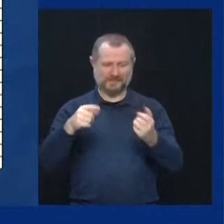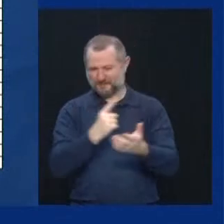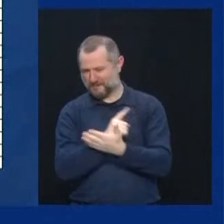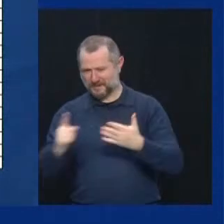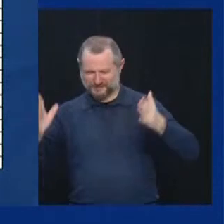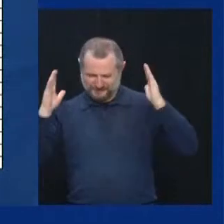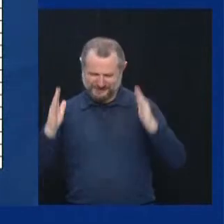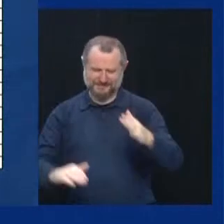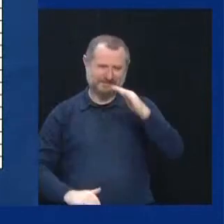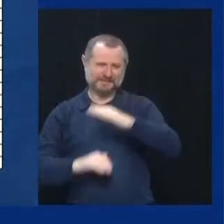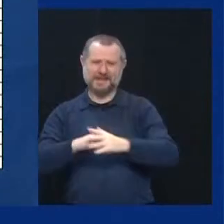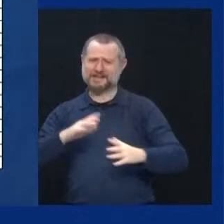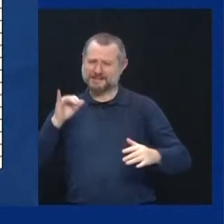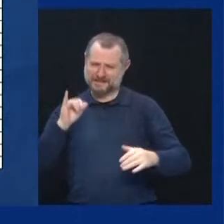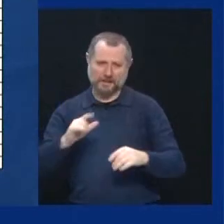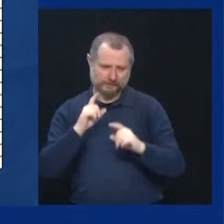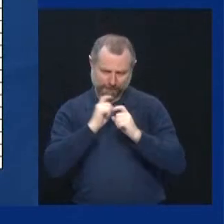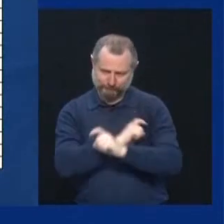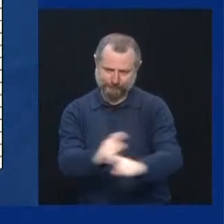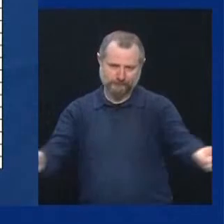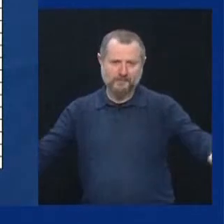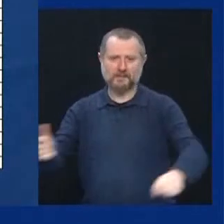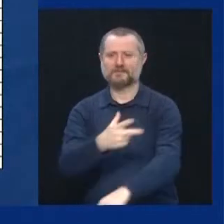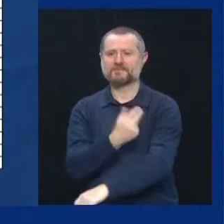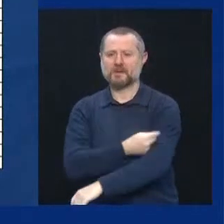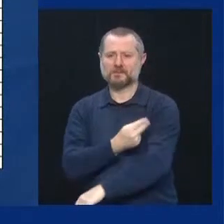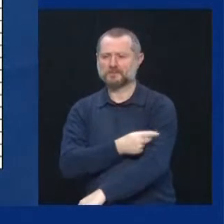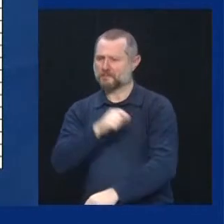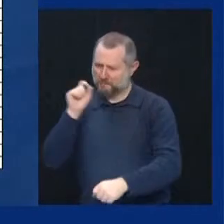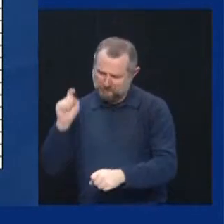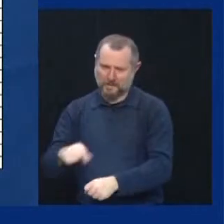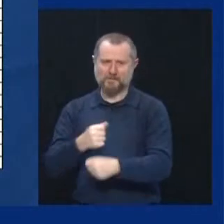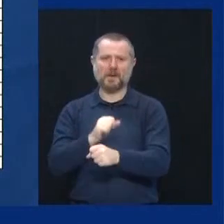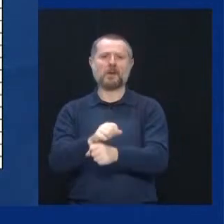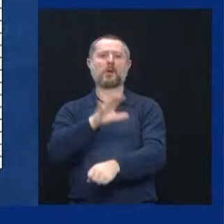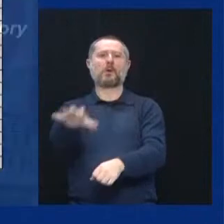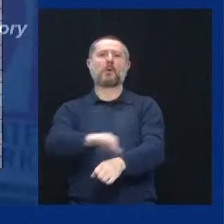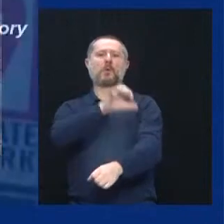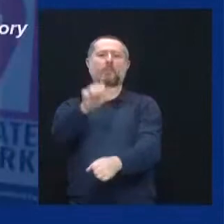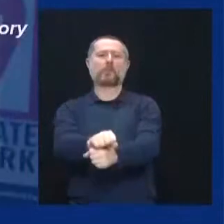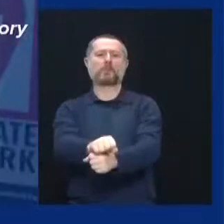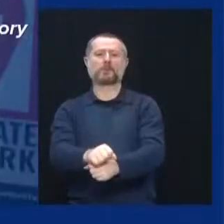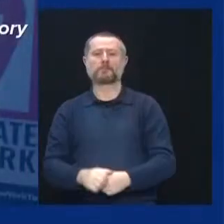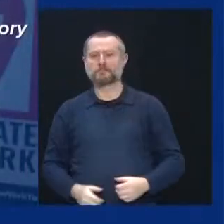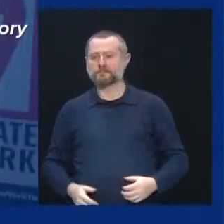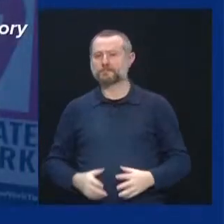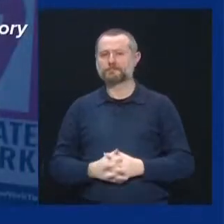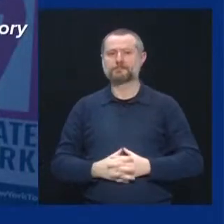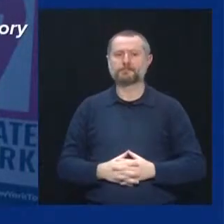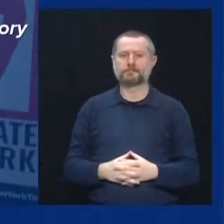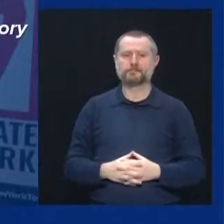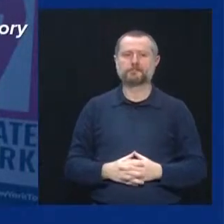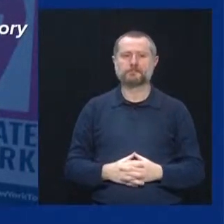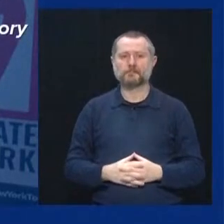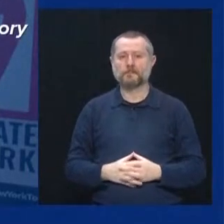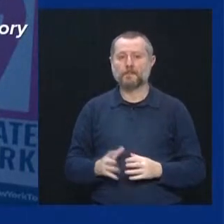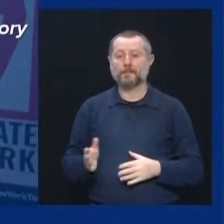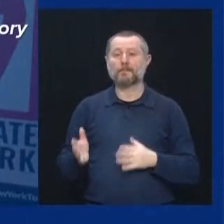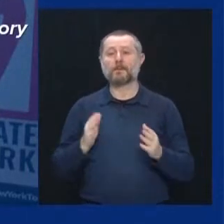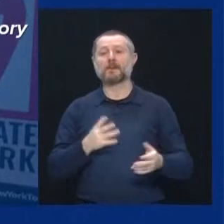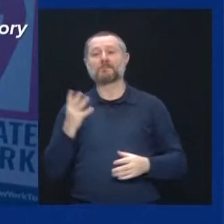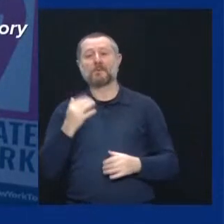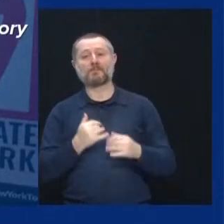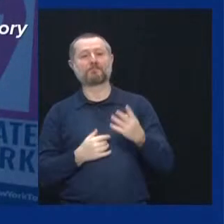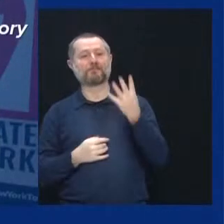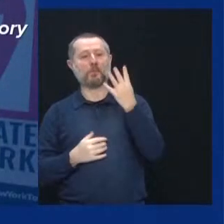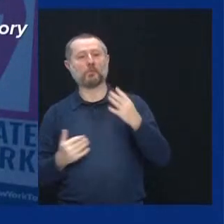priority on the appointment, but you have to make an appointment. You have to make an appointment. We're also opening 4 new